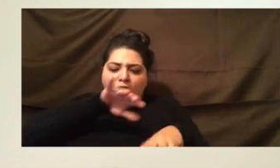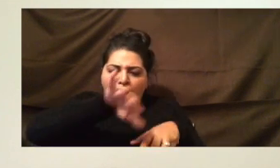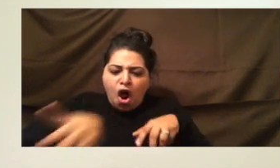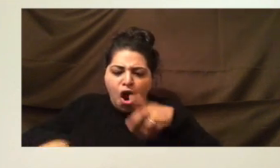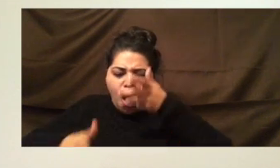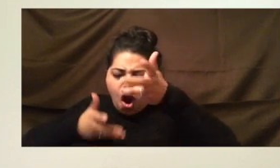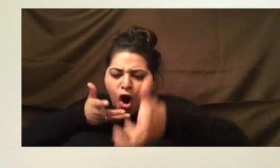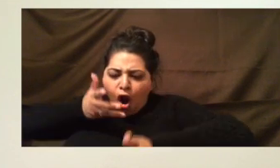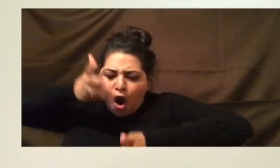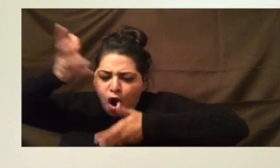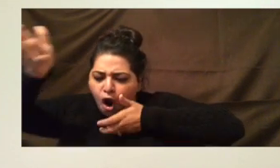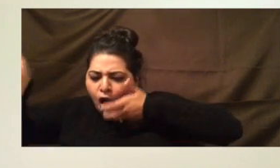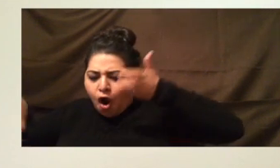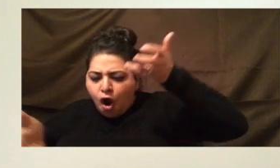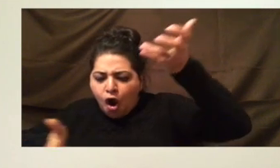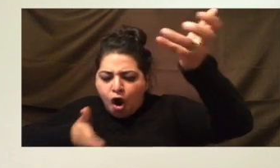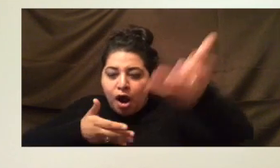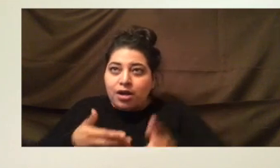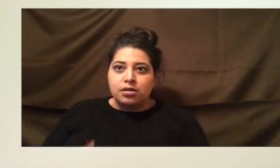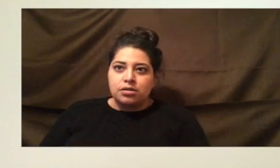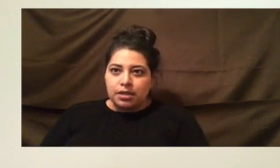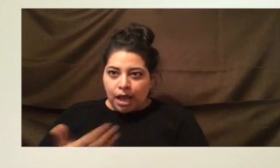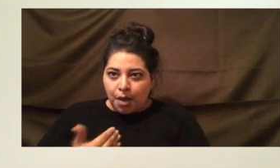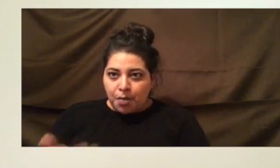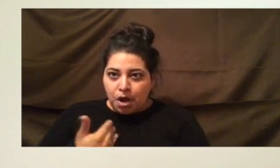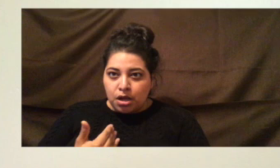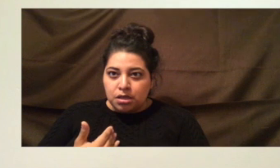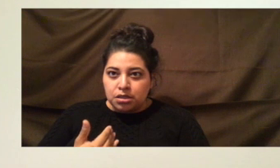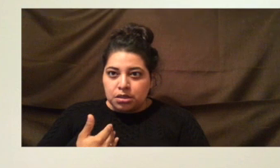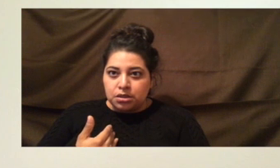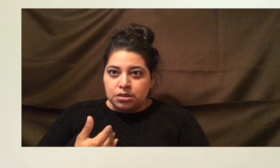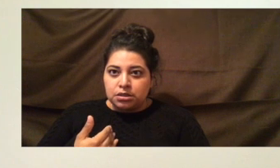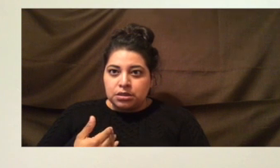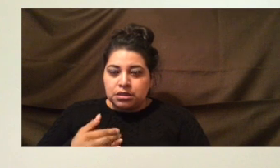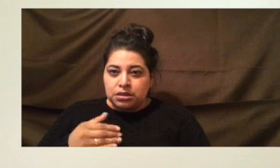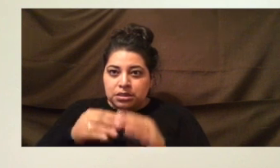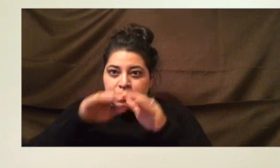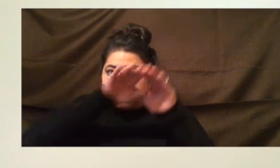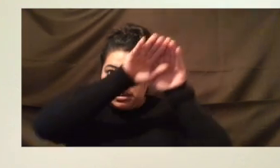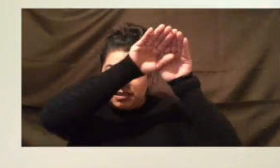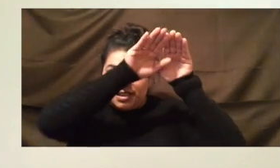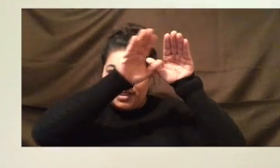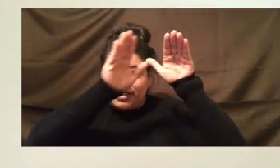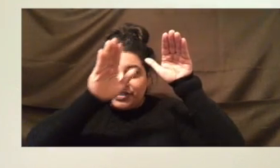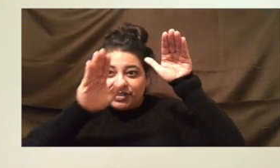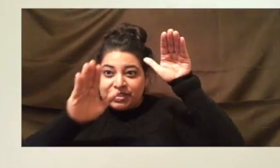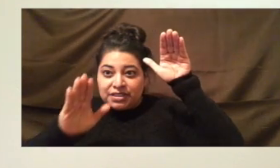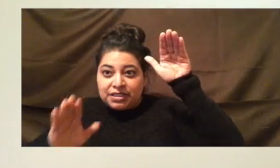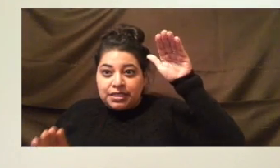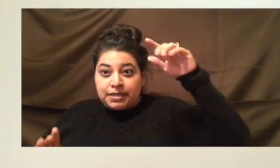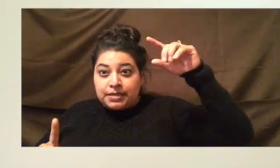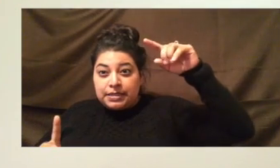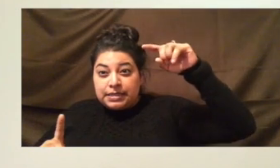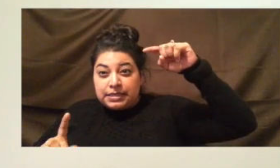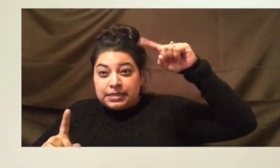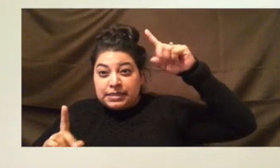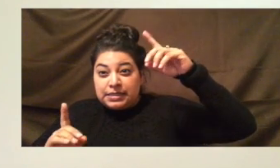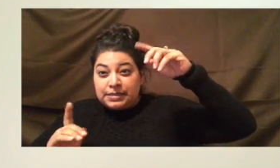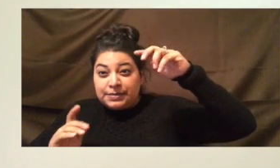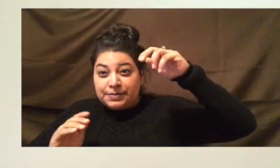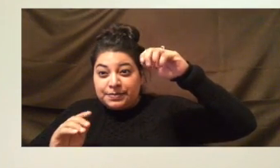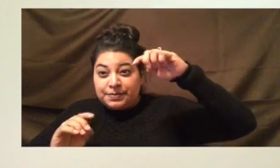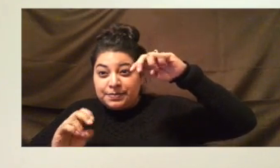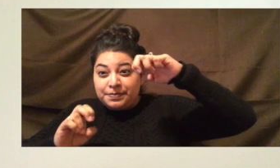softly. Annie started crawling again. Jack inched farther down the hill until he was just an arm's distance from